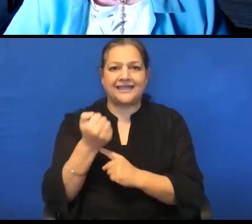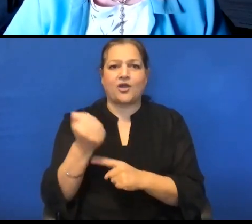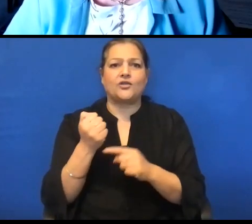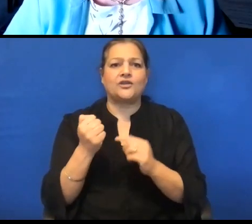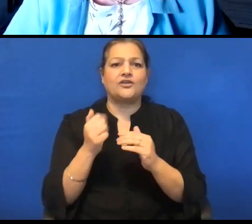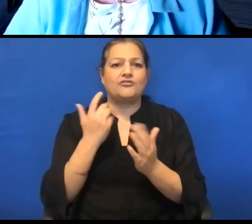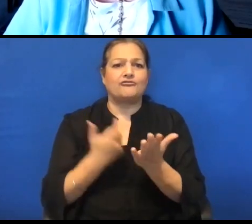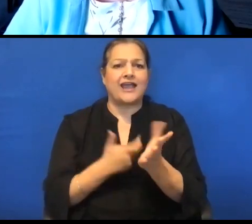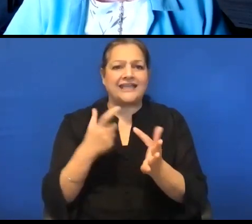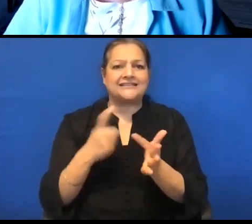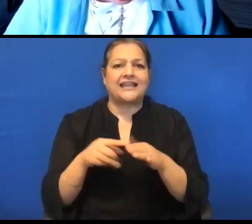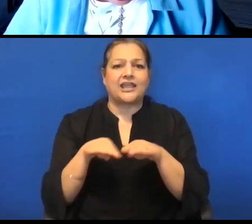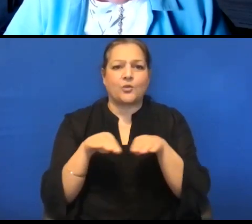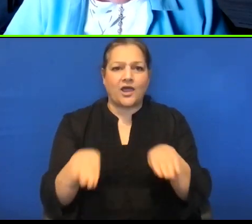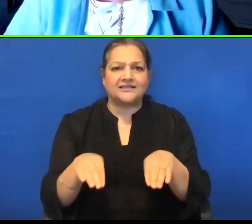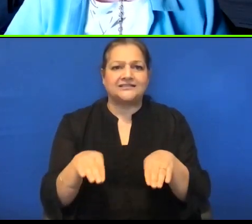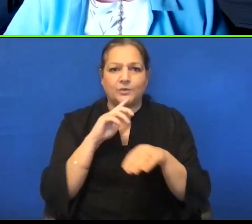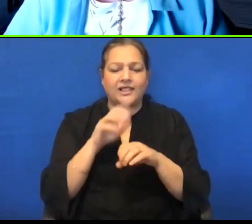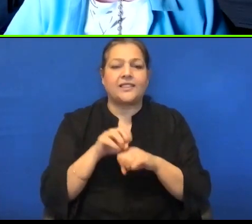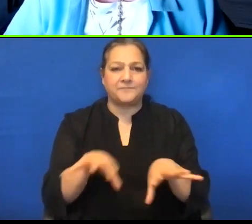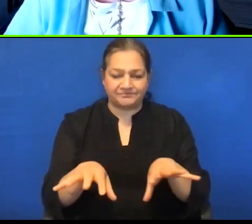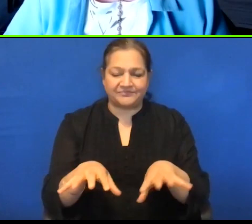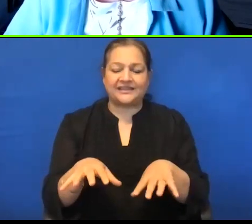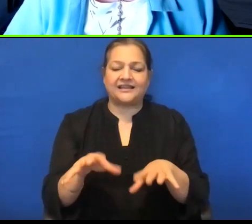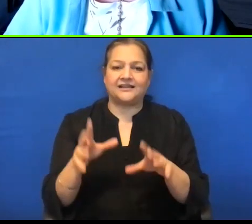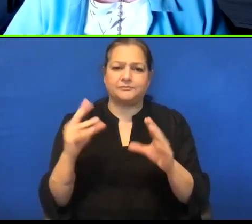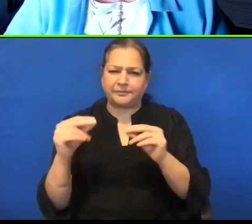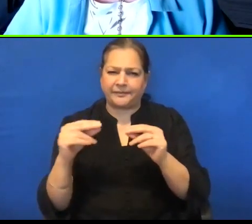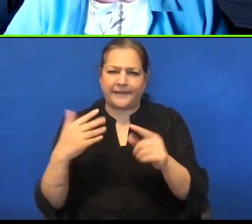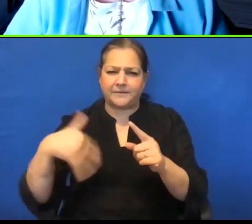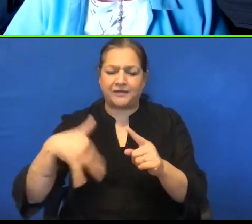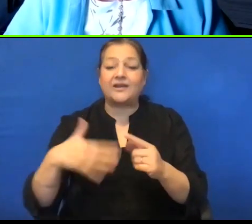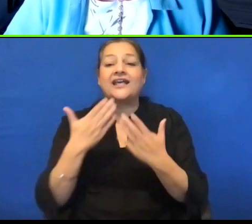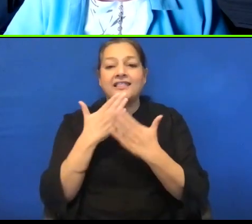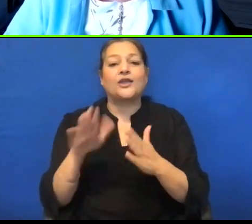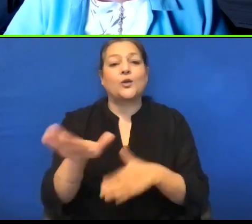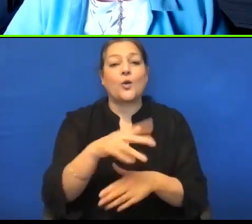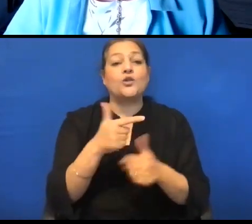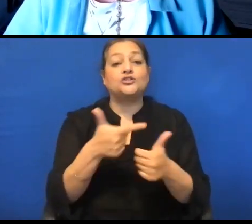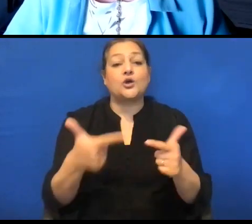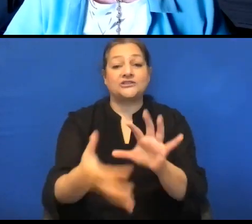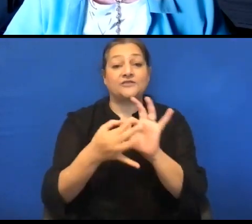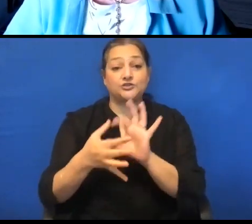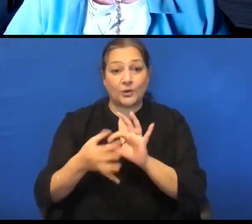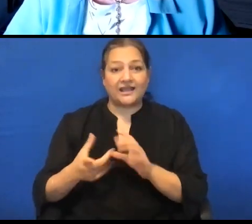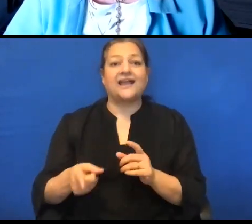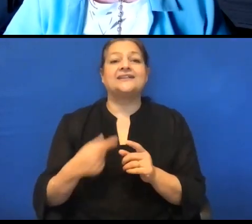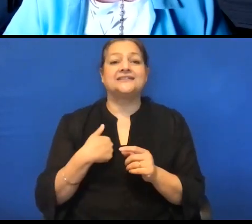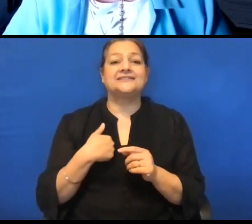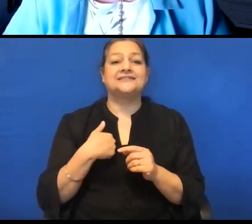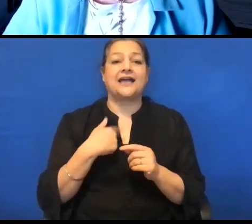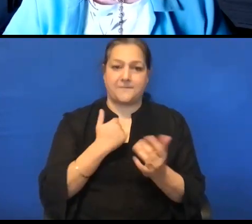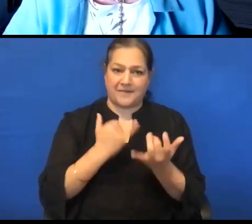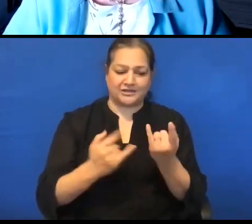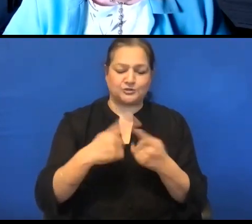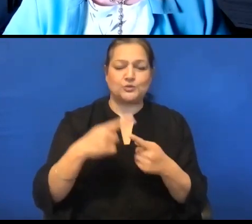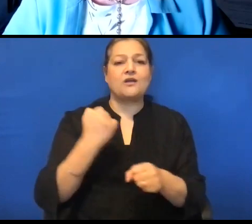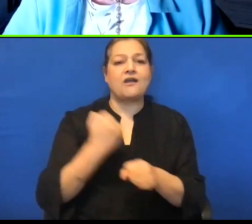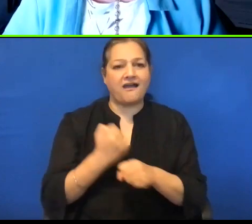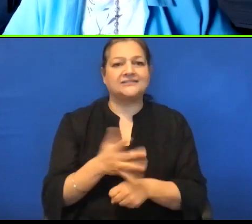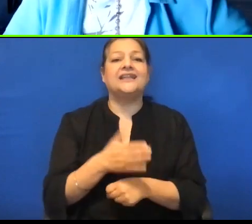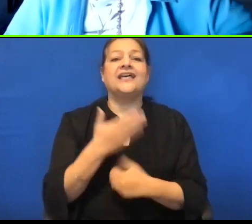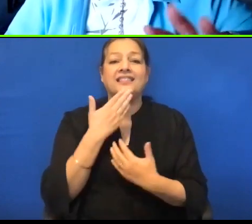us. And thank you all very much indeed for joining us tonight. I'm Sue Garden, and thank you very